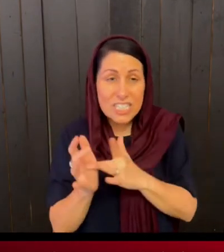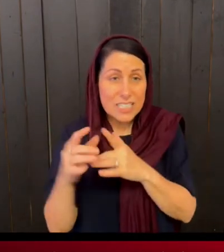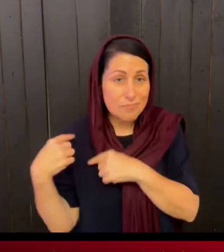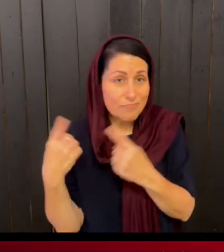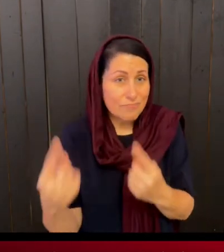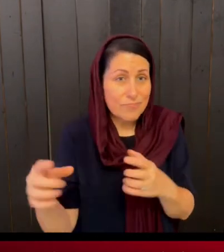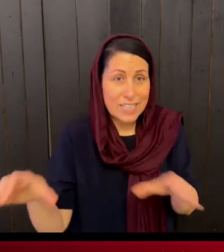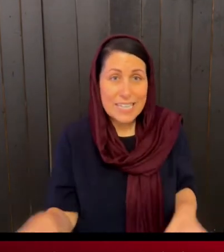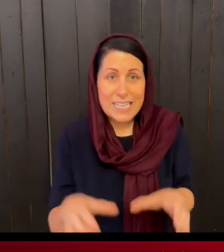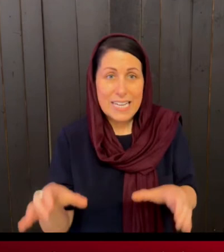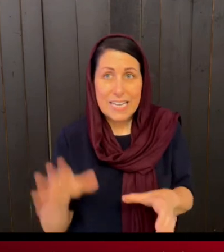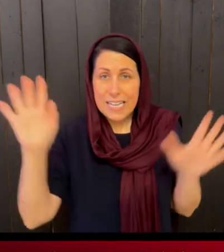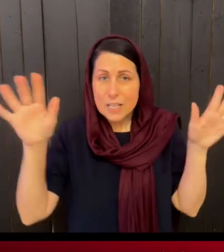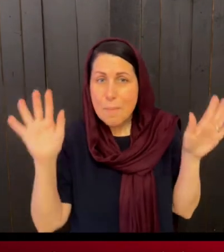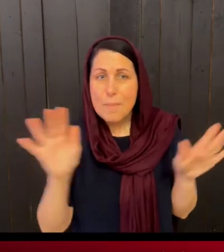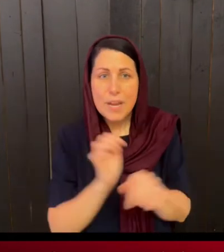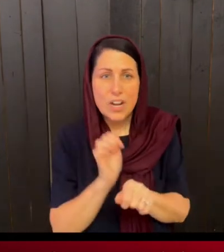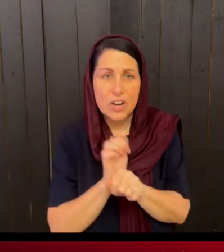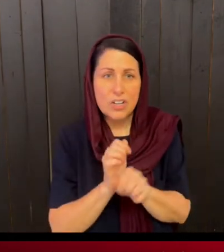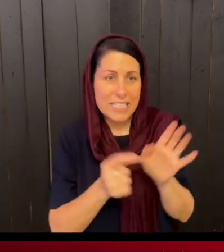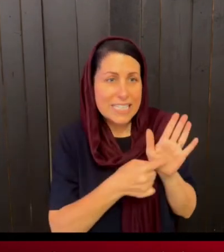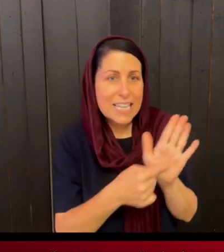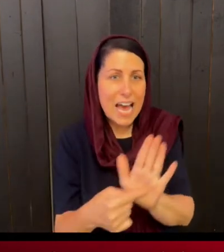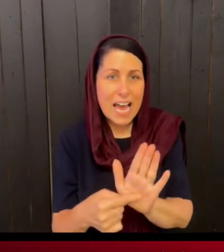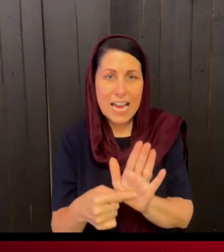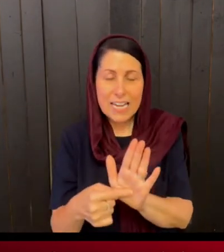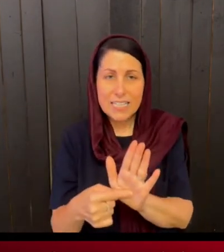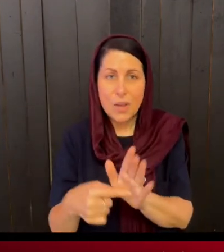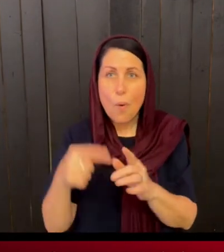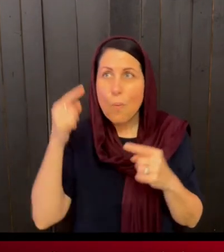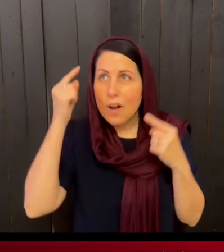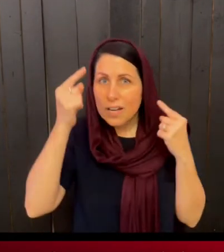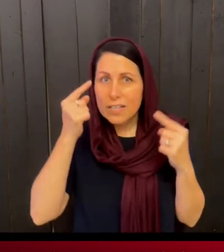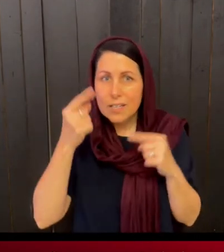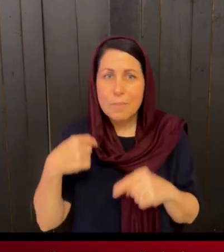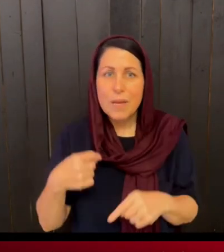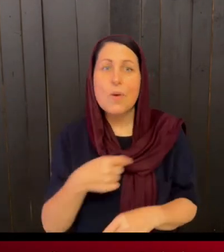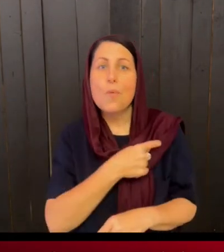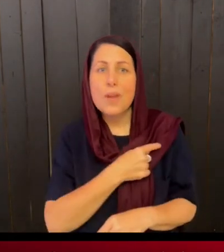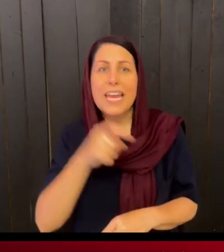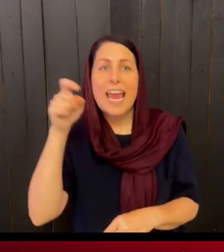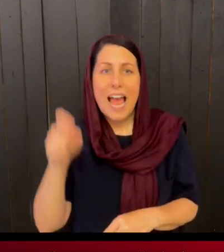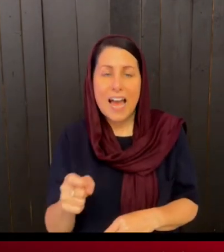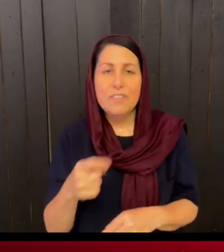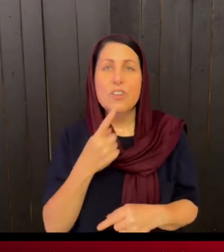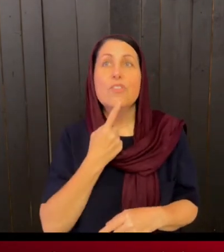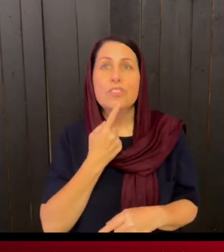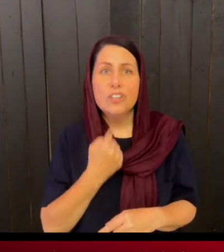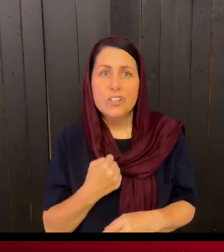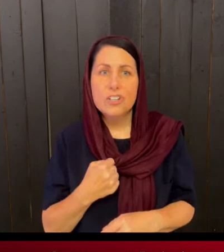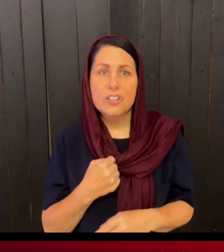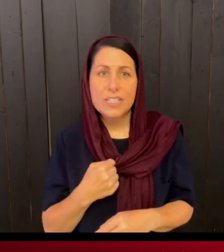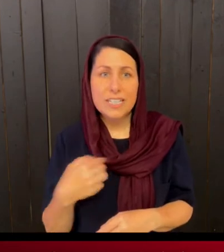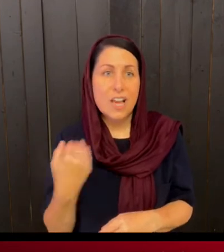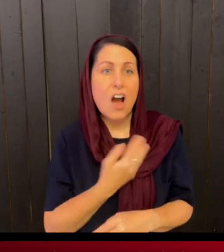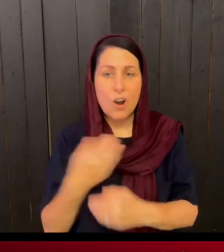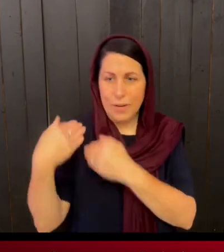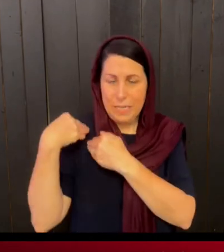we will be able to do that. But we have to thirst. We have to thirst. That's the part that's on us. We have to thirst and come to